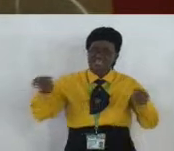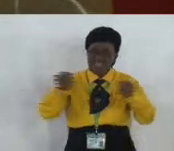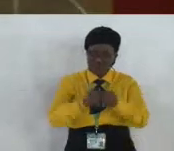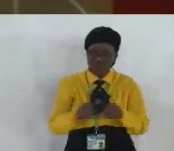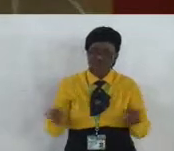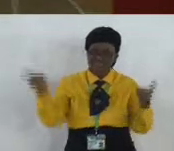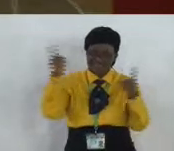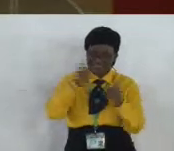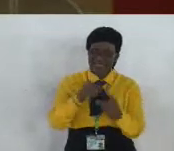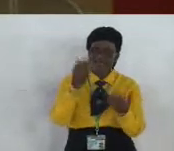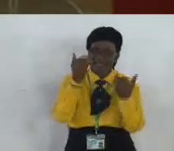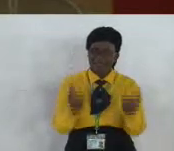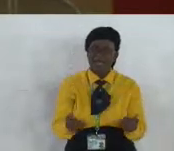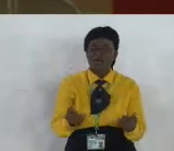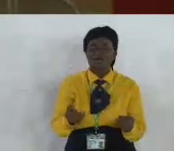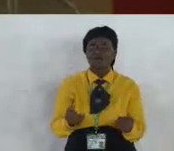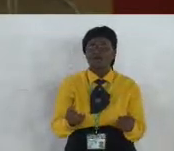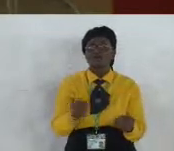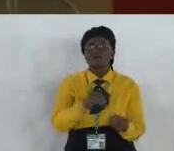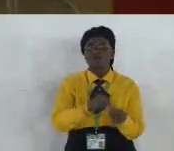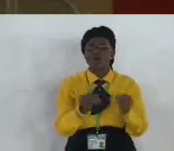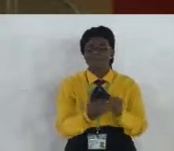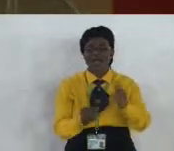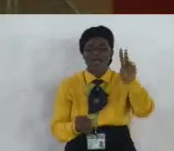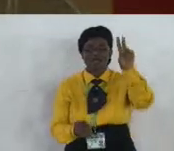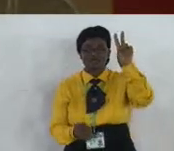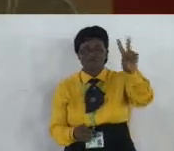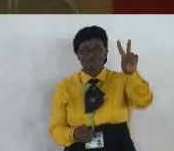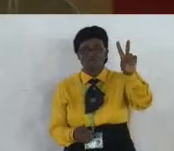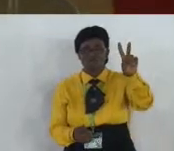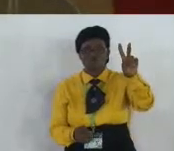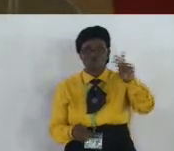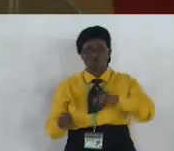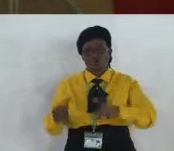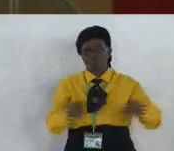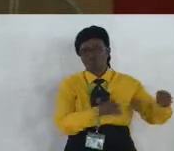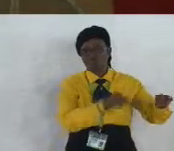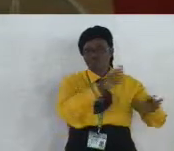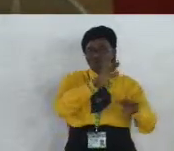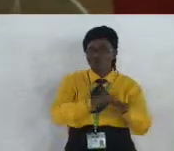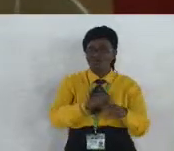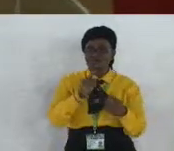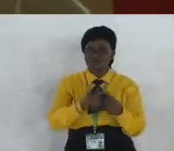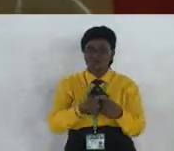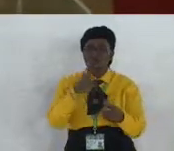And then number two, you move on to praising Him